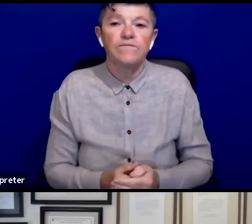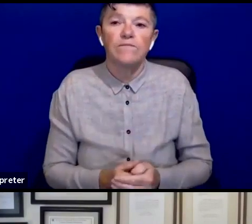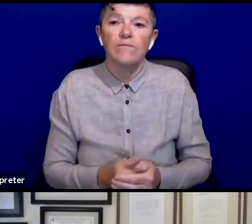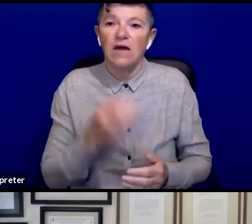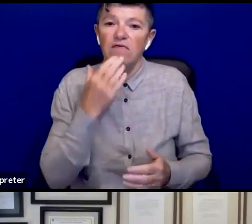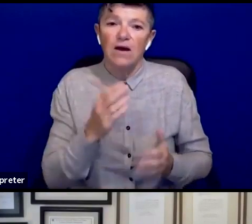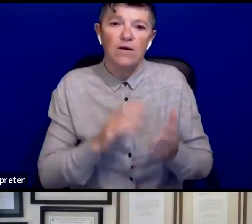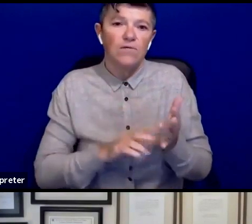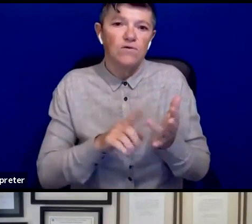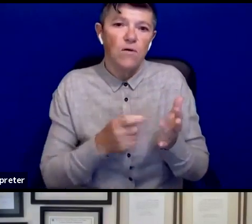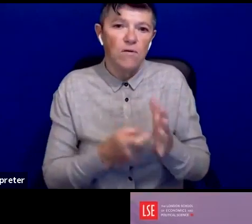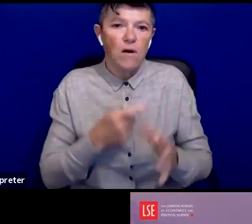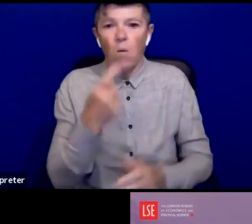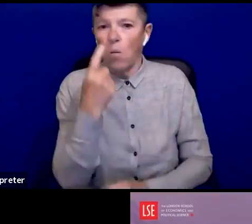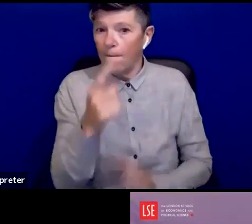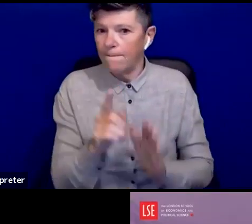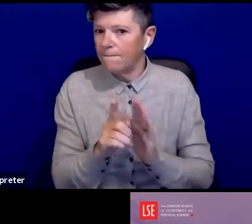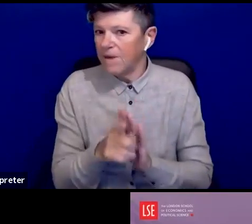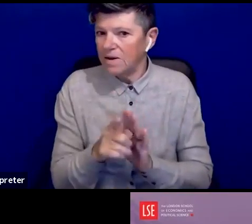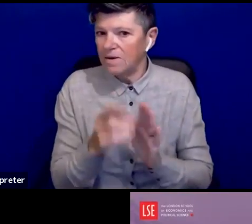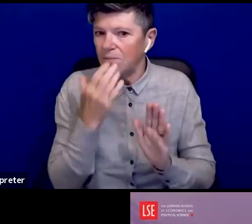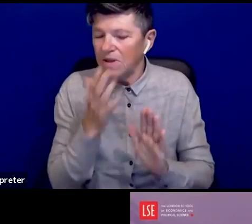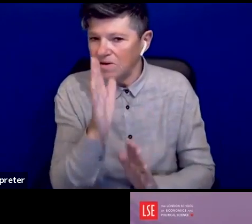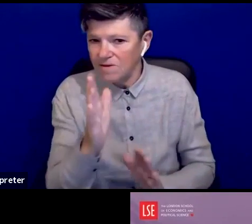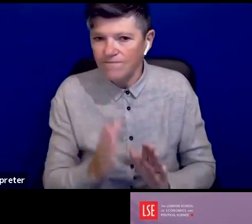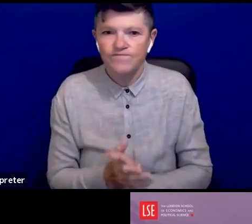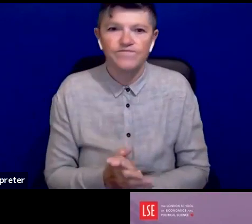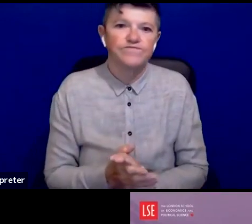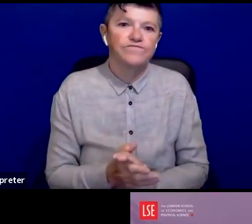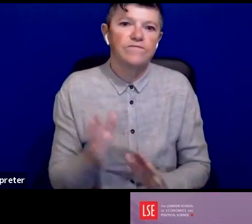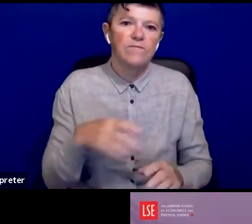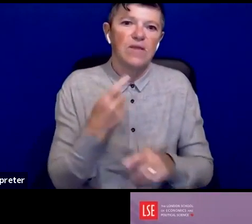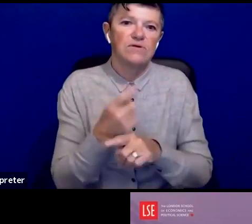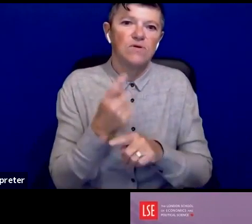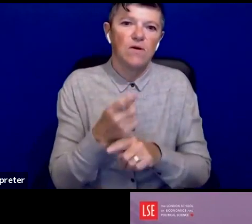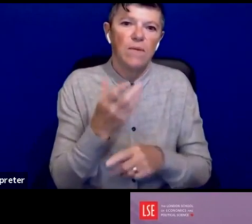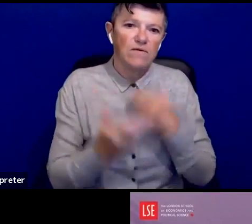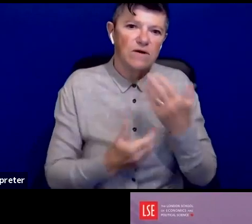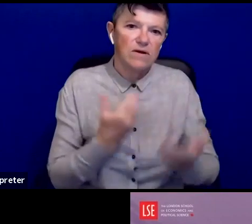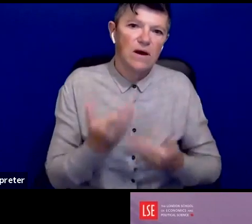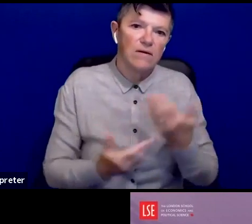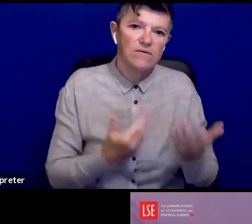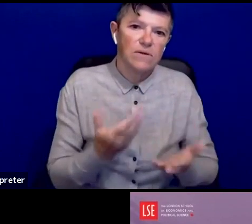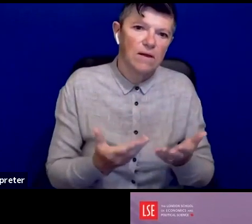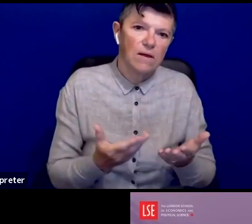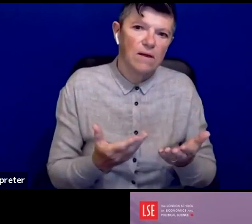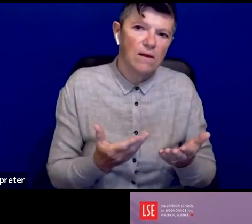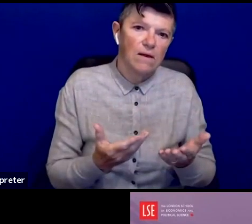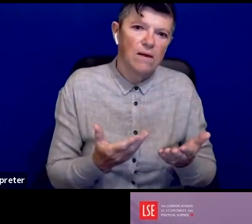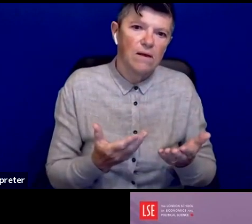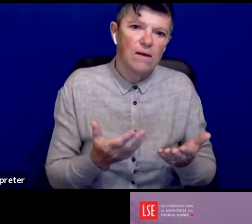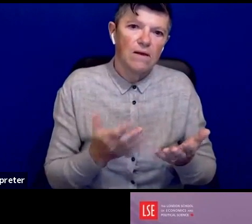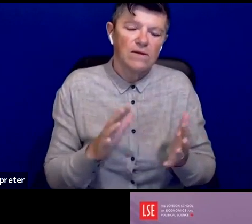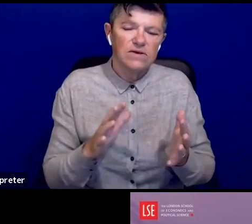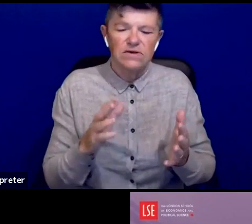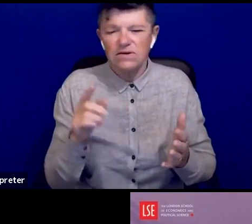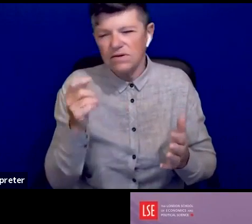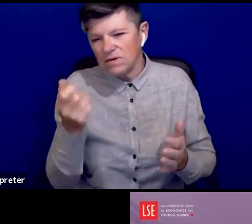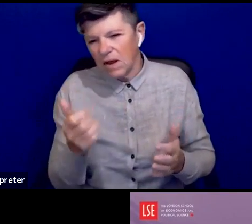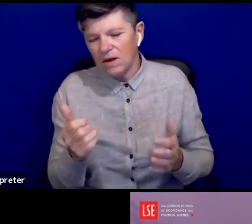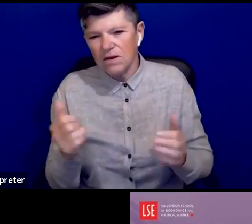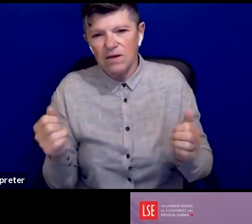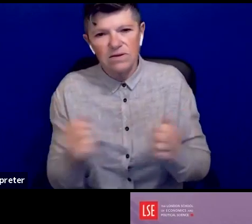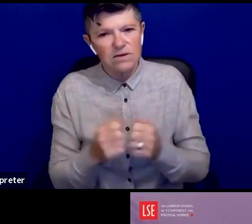1 minute, please. Yes, so let me talk about the narrative and sort of disagree slightly with